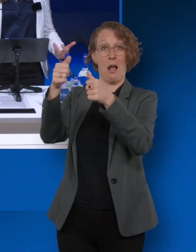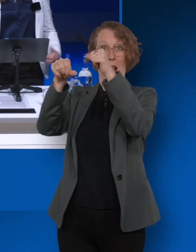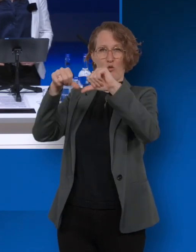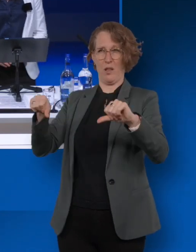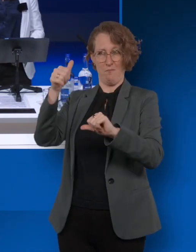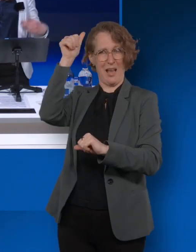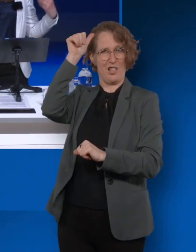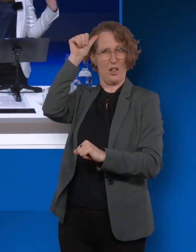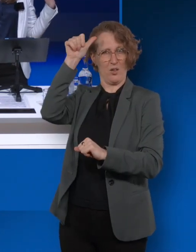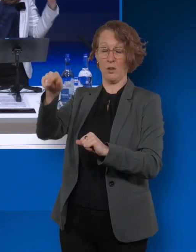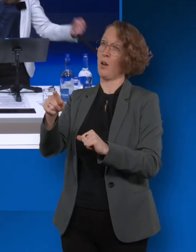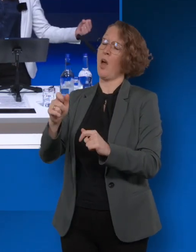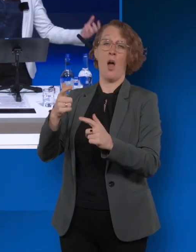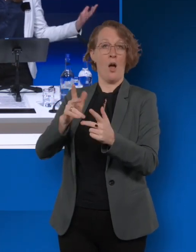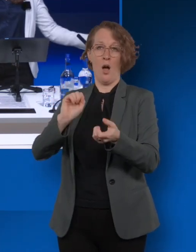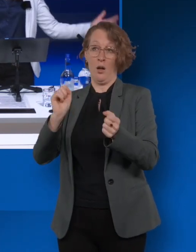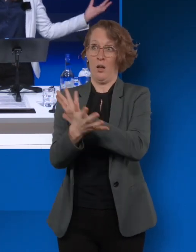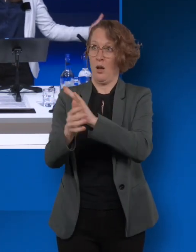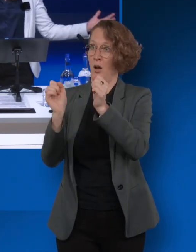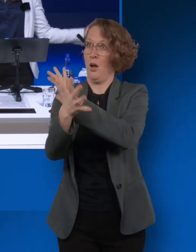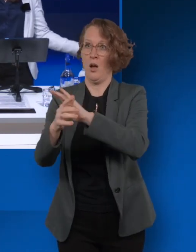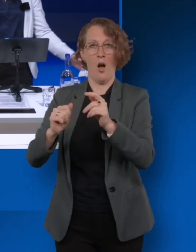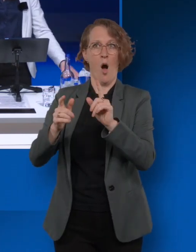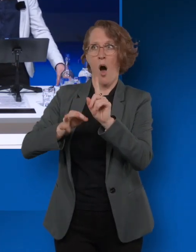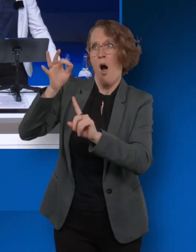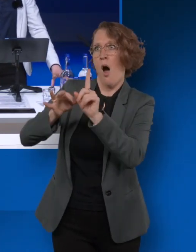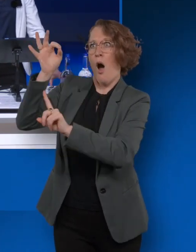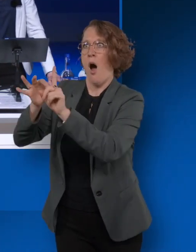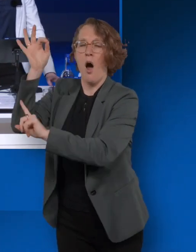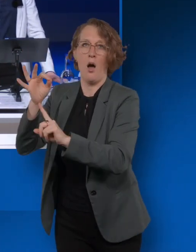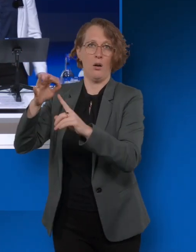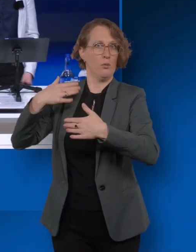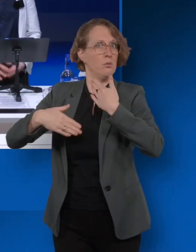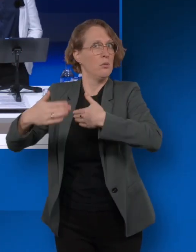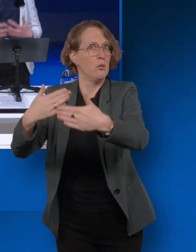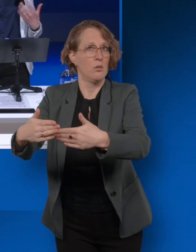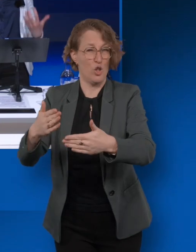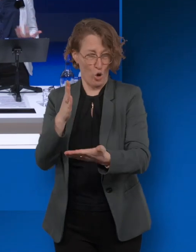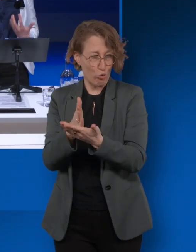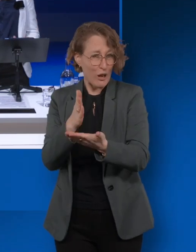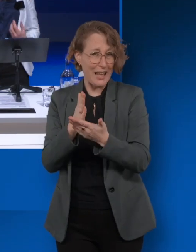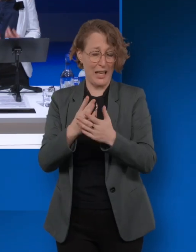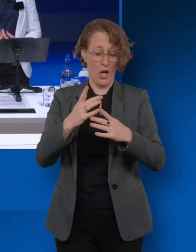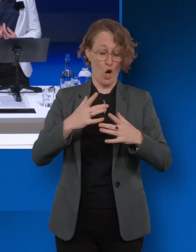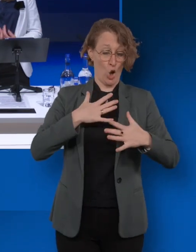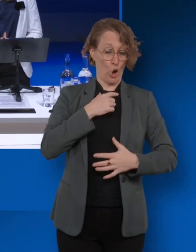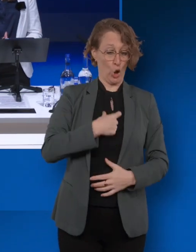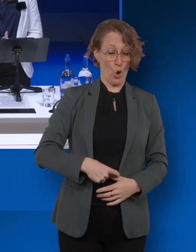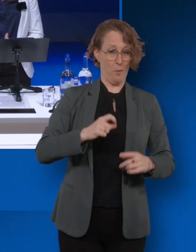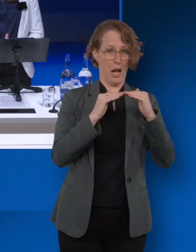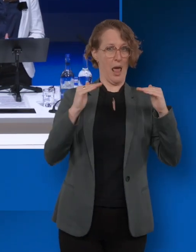intelligence of an algorithm, is being smashed again and again and again. And so the question is, will human levels